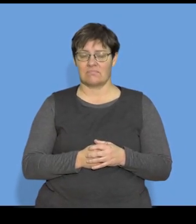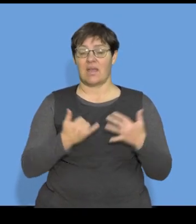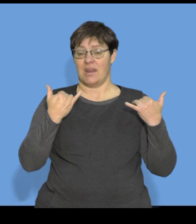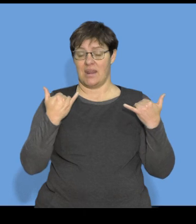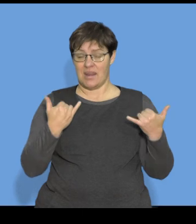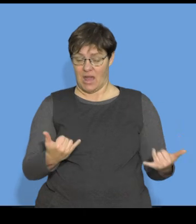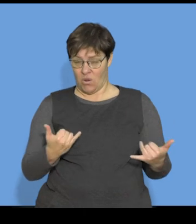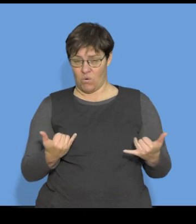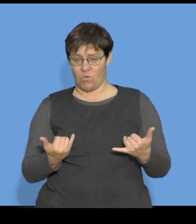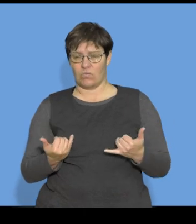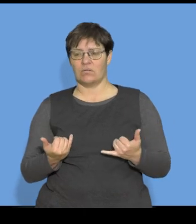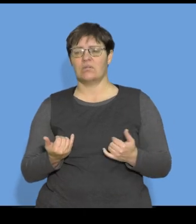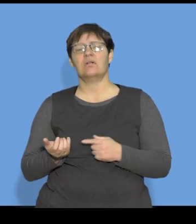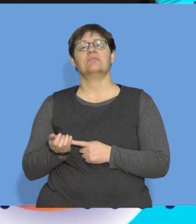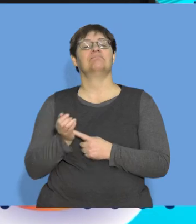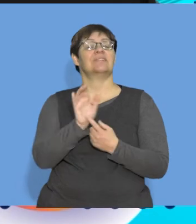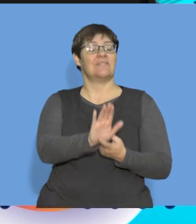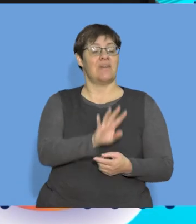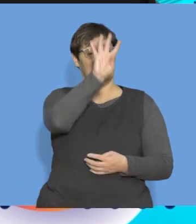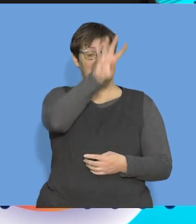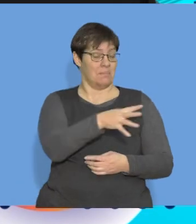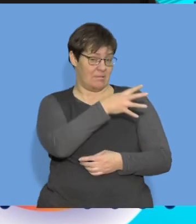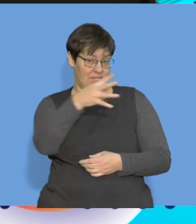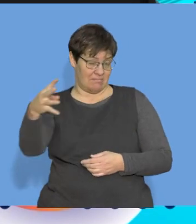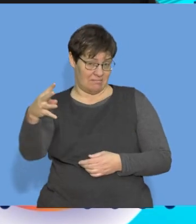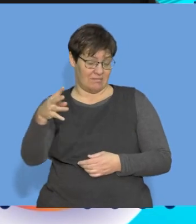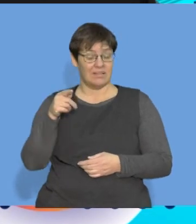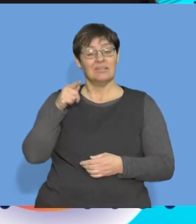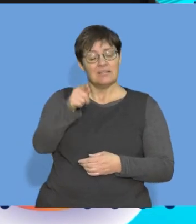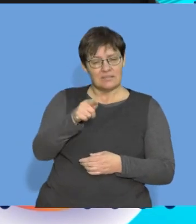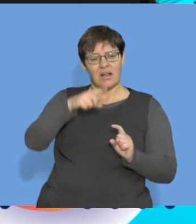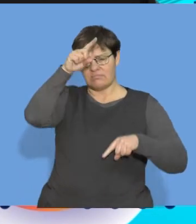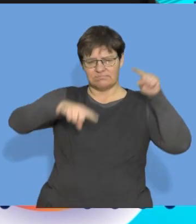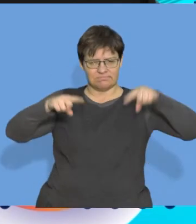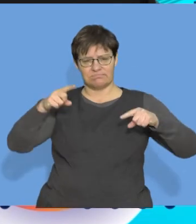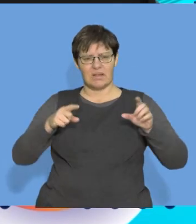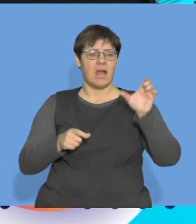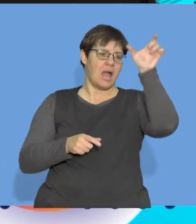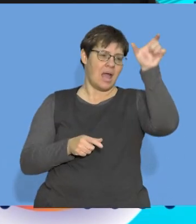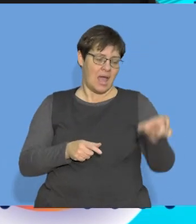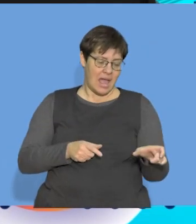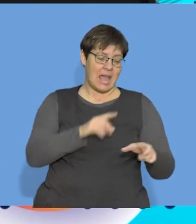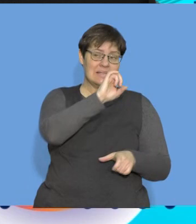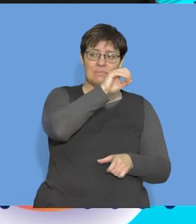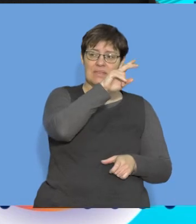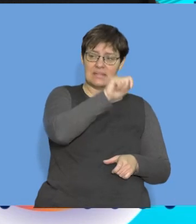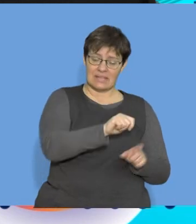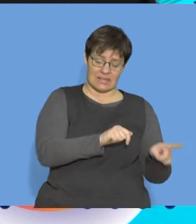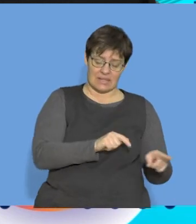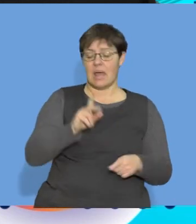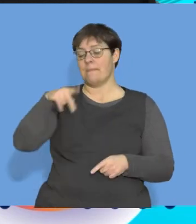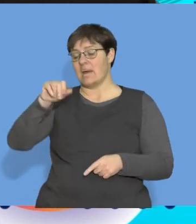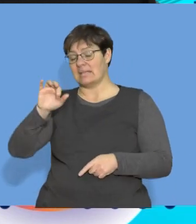Here now, I'm going to give you a table that gives you the difference between the parasympathetic and the